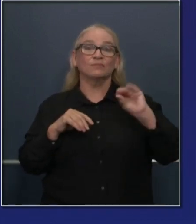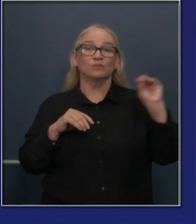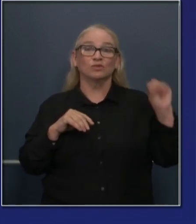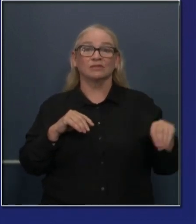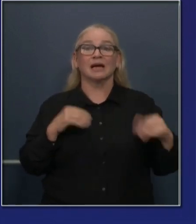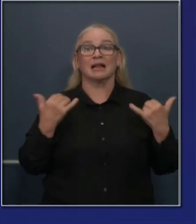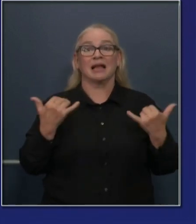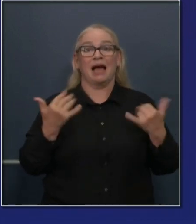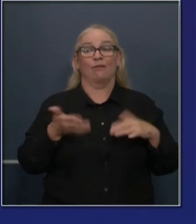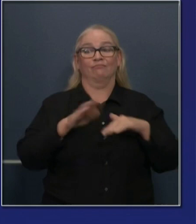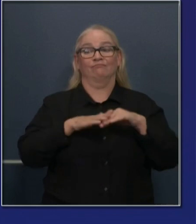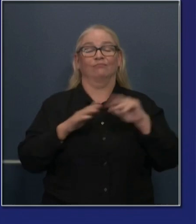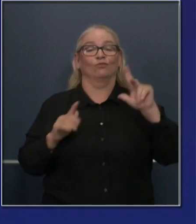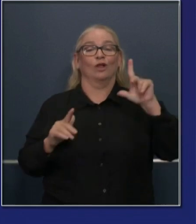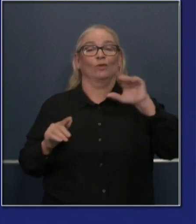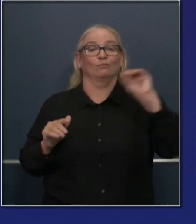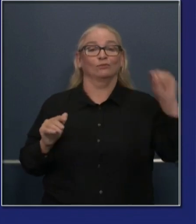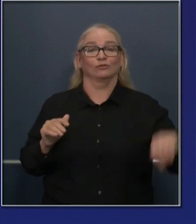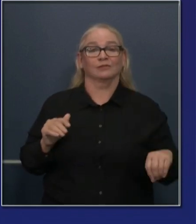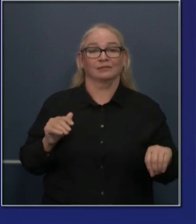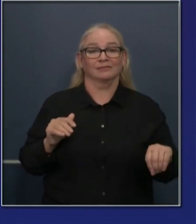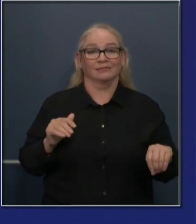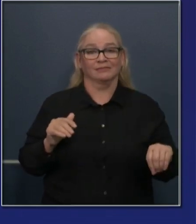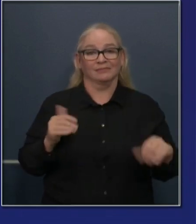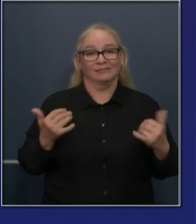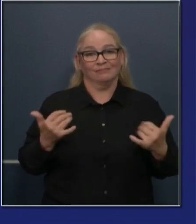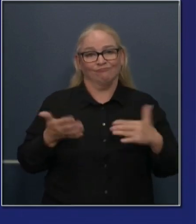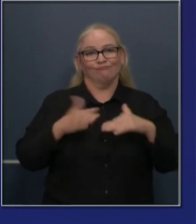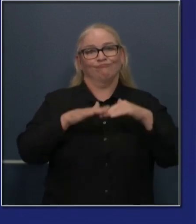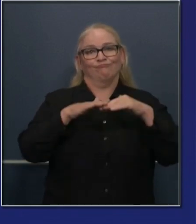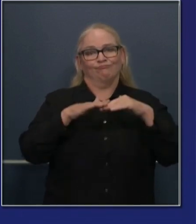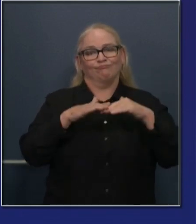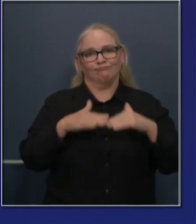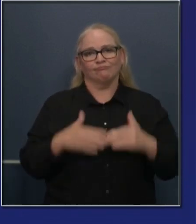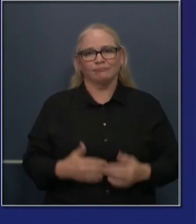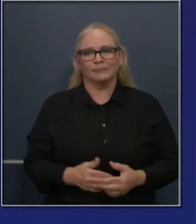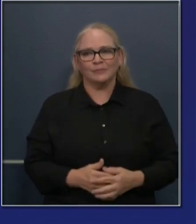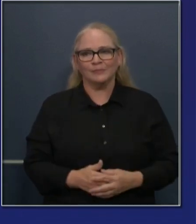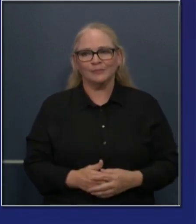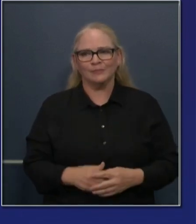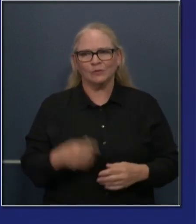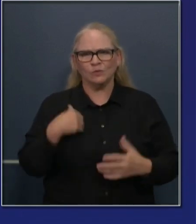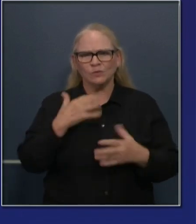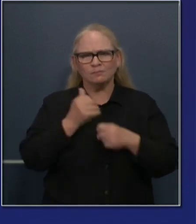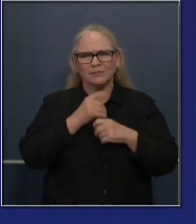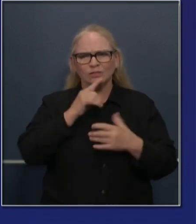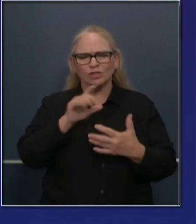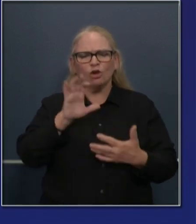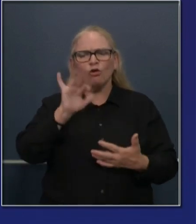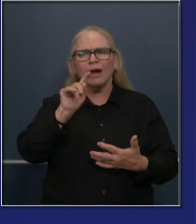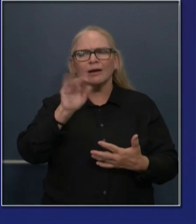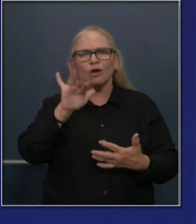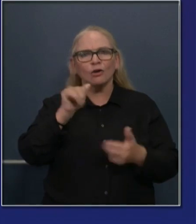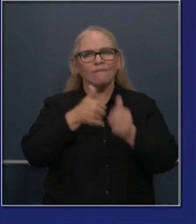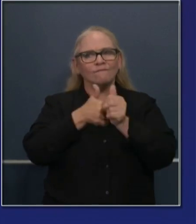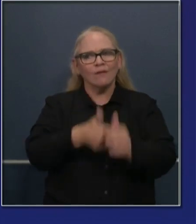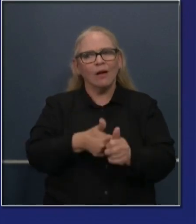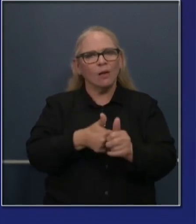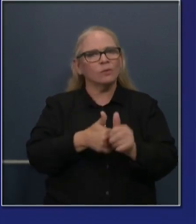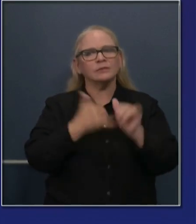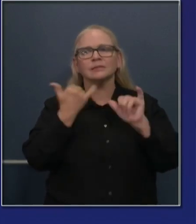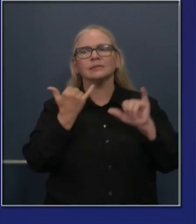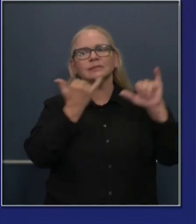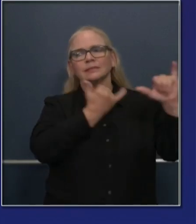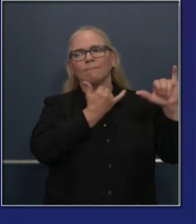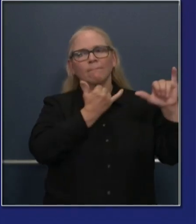aligning with the updated federal reporting. So that's a slide you're very familiar with,